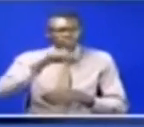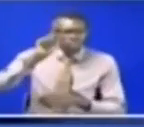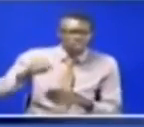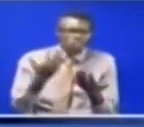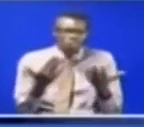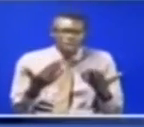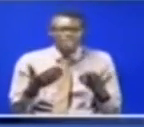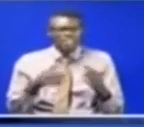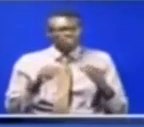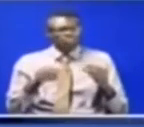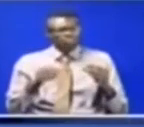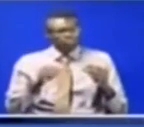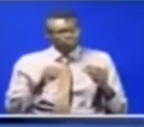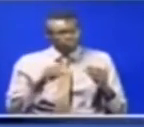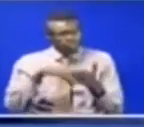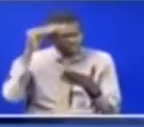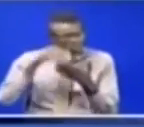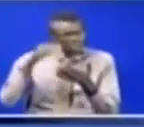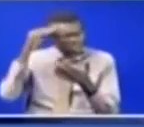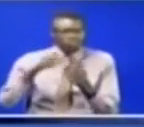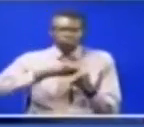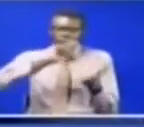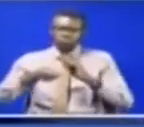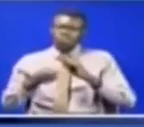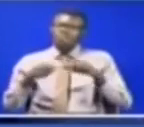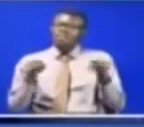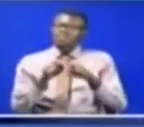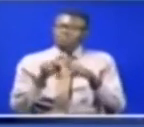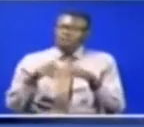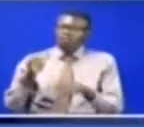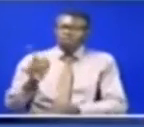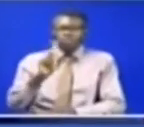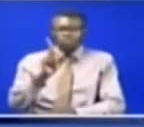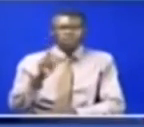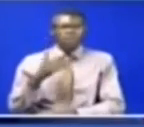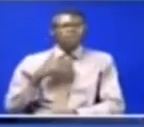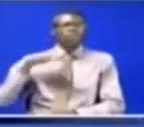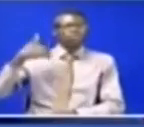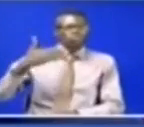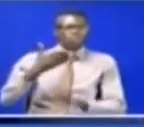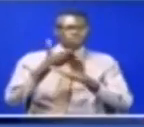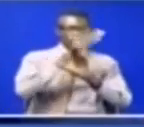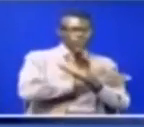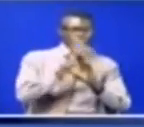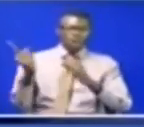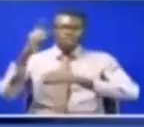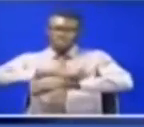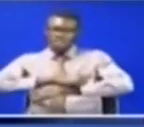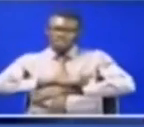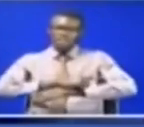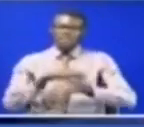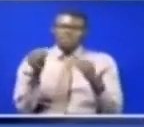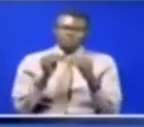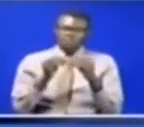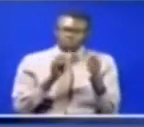make? Mm-hmm. And then out of Nairobi, I used to go 1 day earlier, and then we would meet and go for